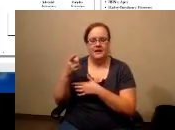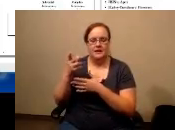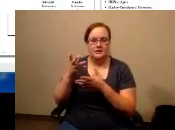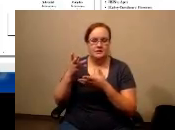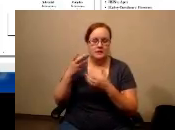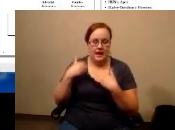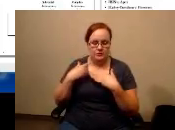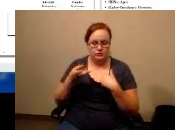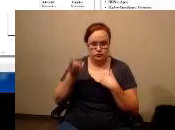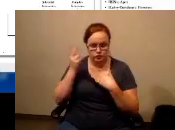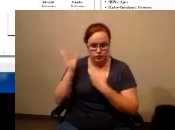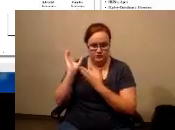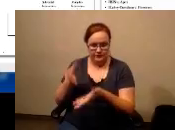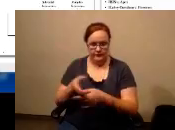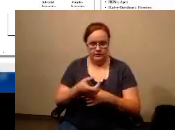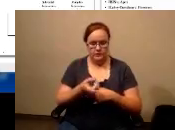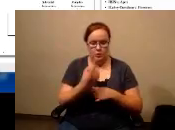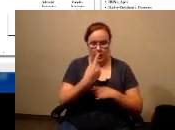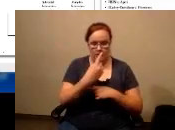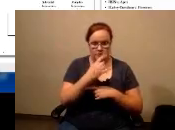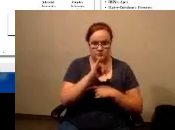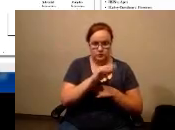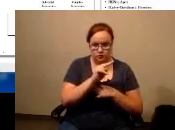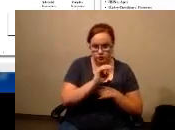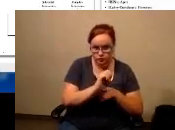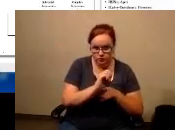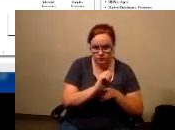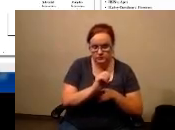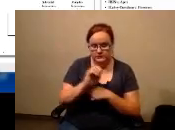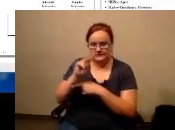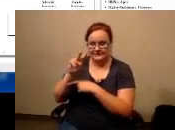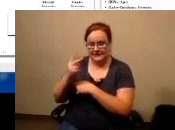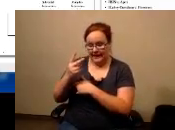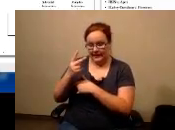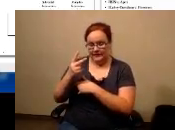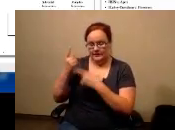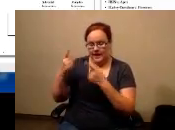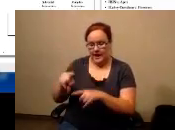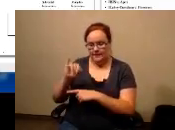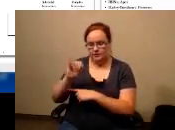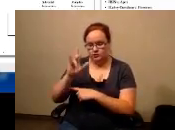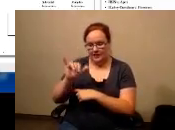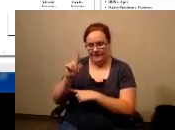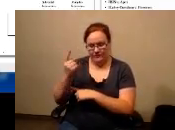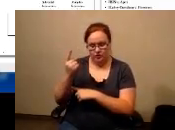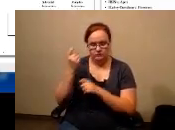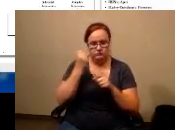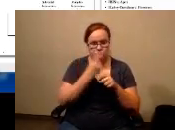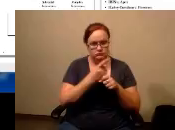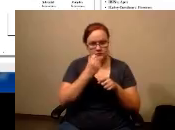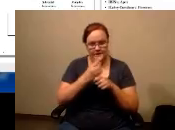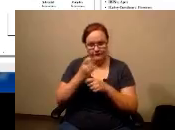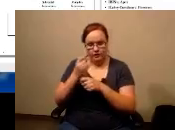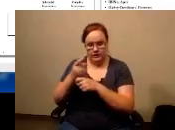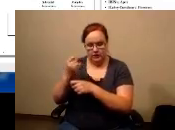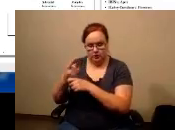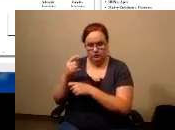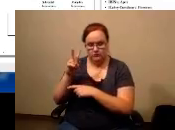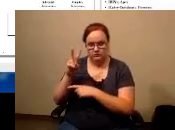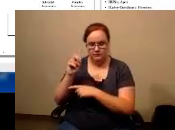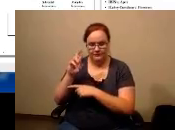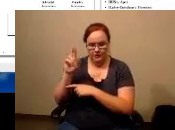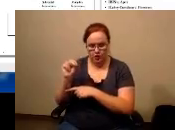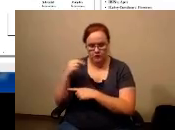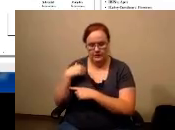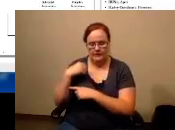deliveries, one in June and the second on July 1st. Every year, Vern has a delivery